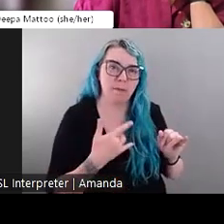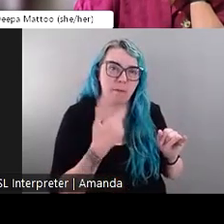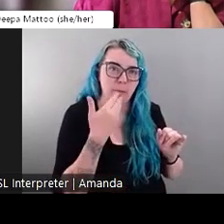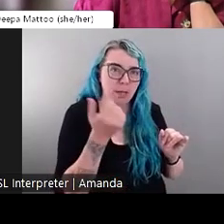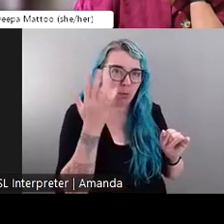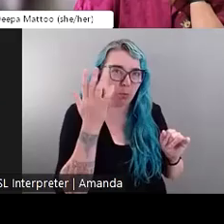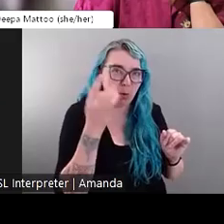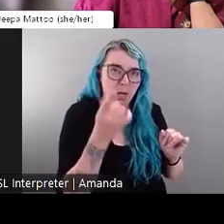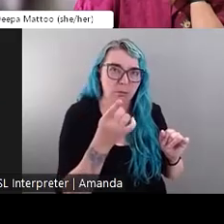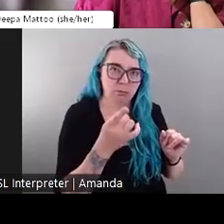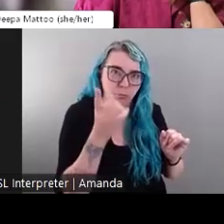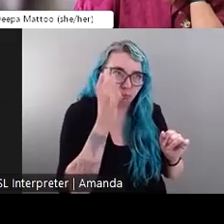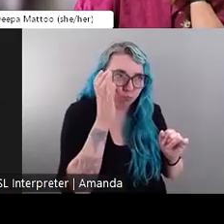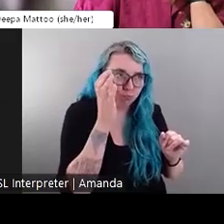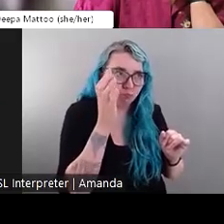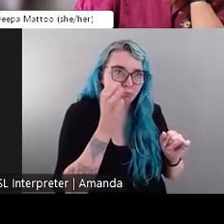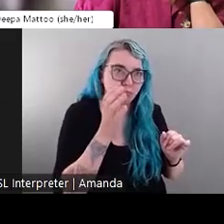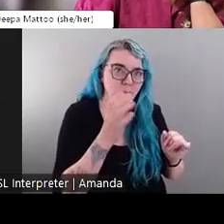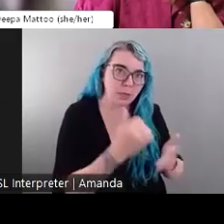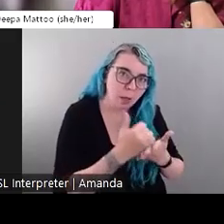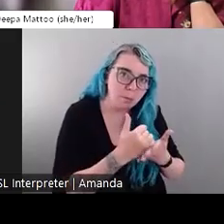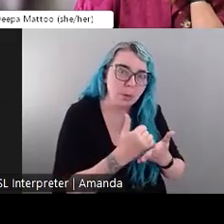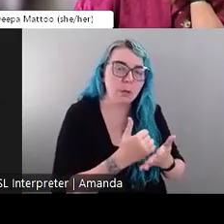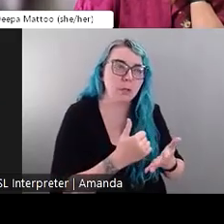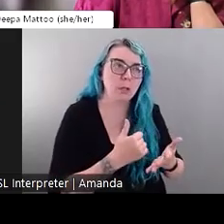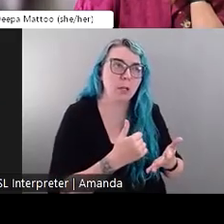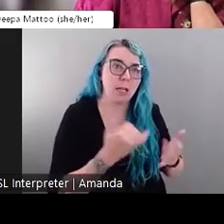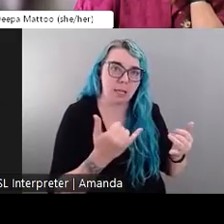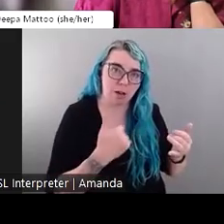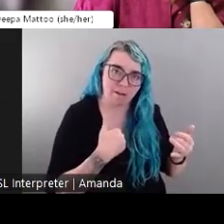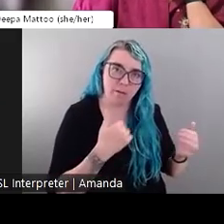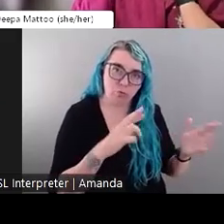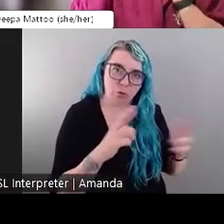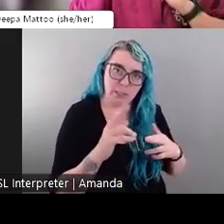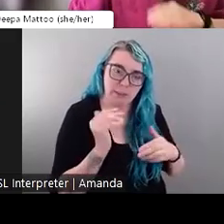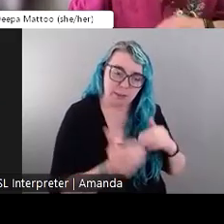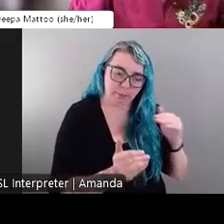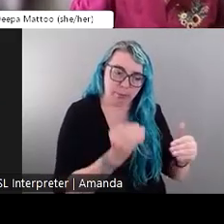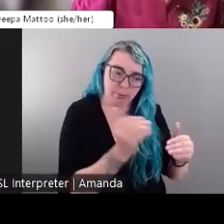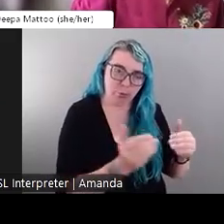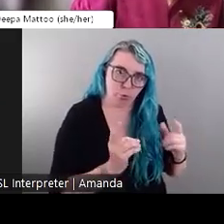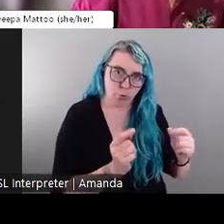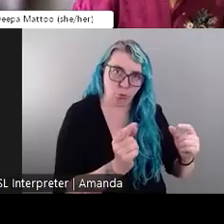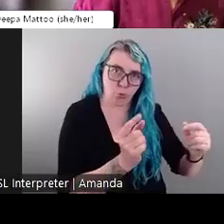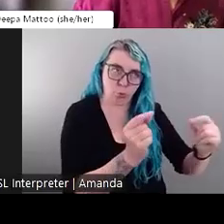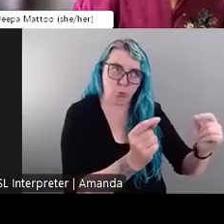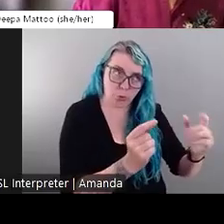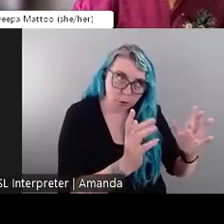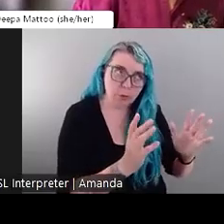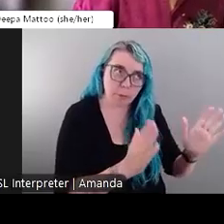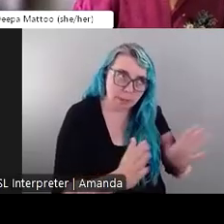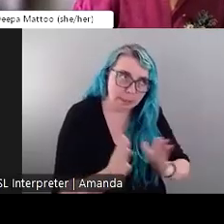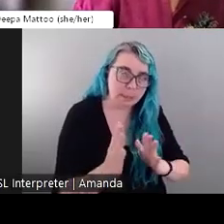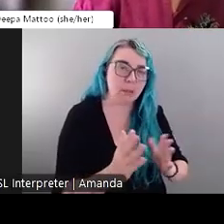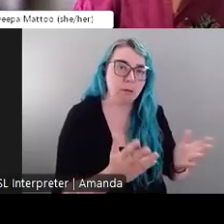someone to help me, and I have some steps that I can take. If I give you a written copy of